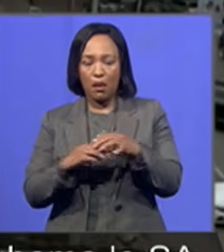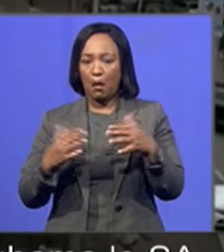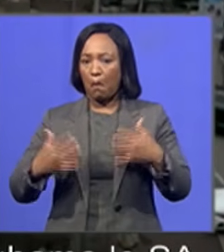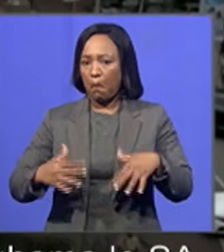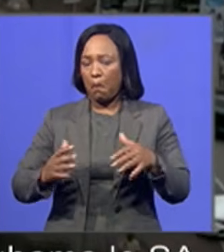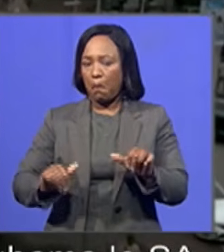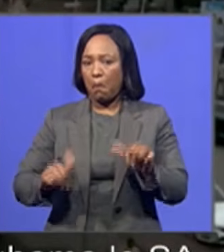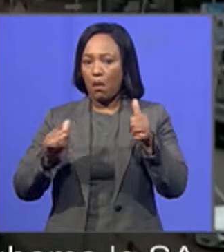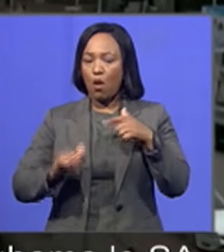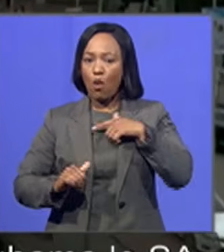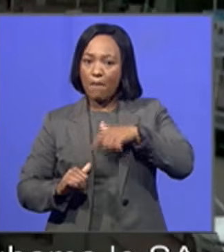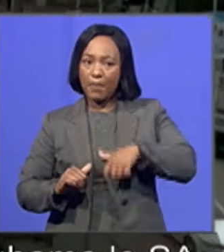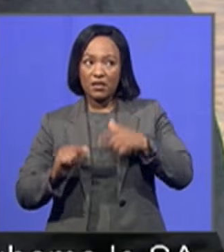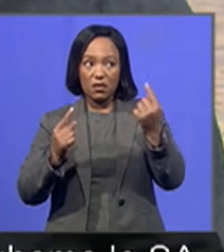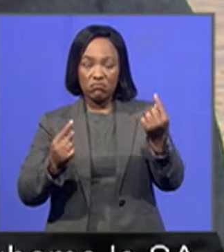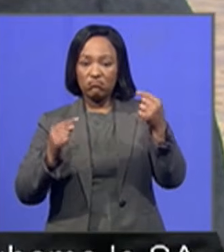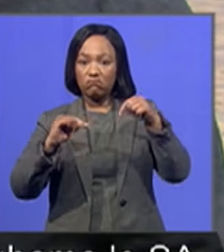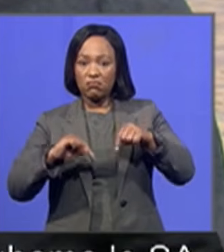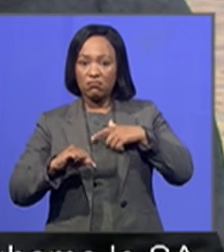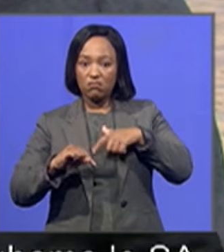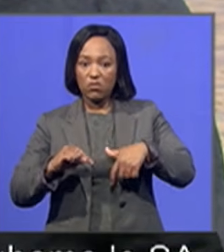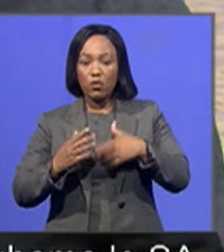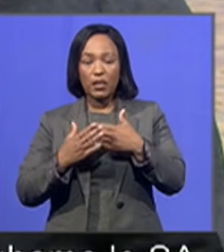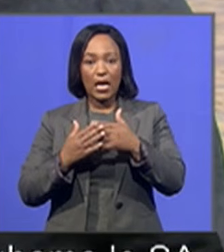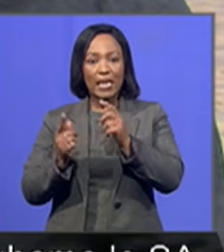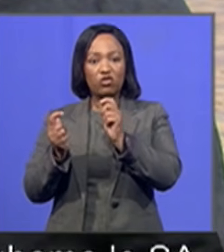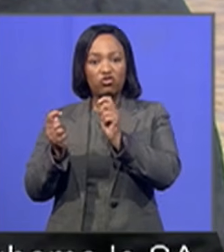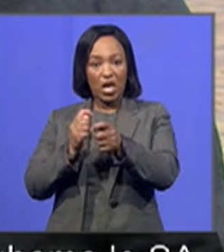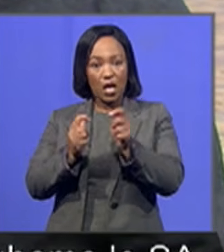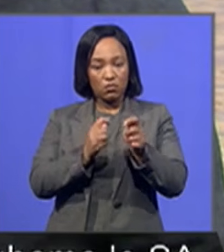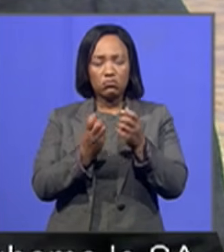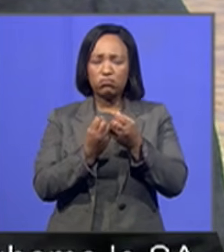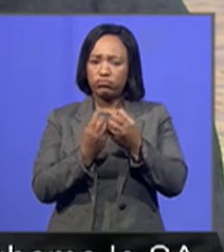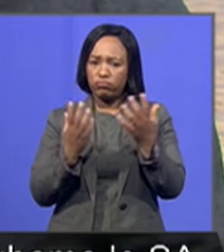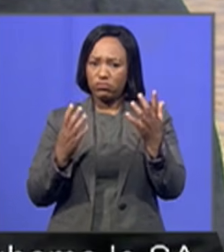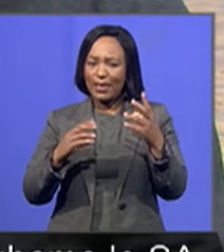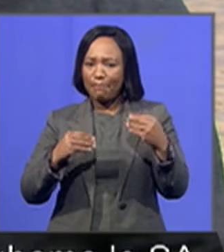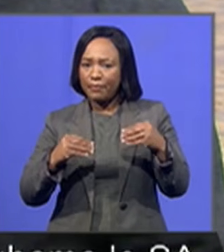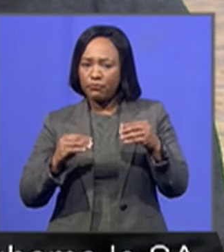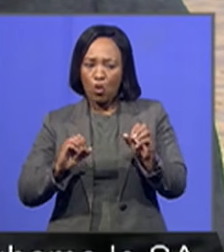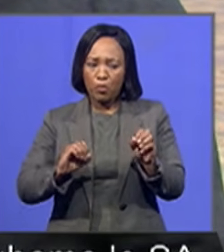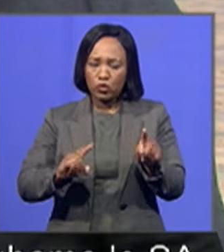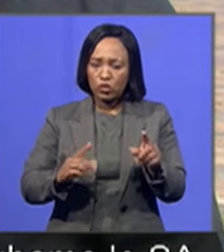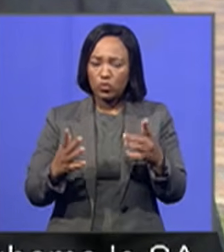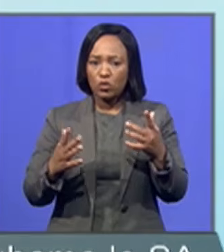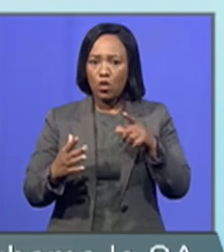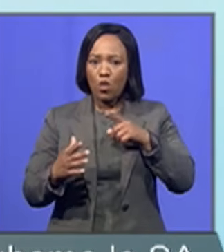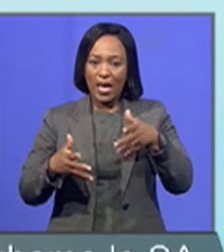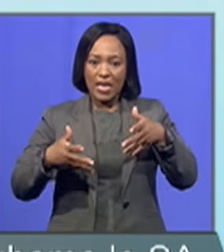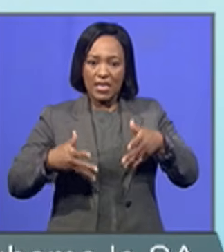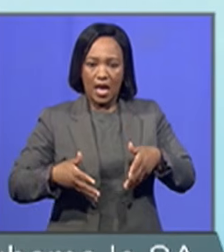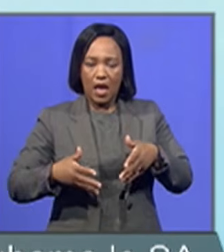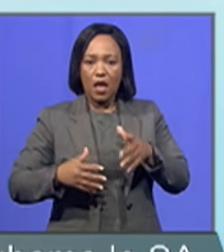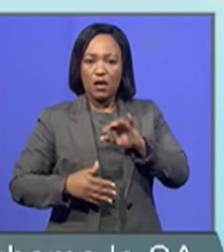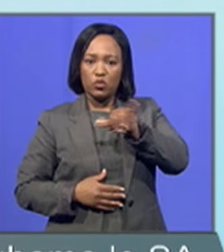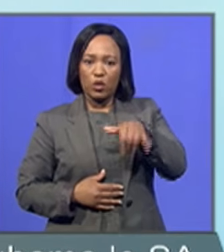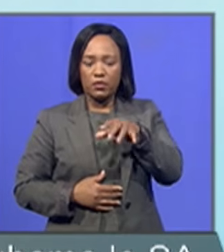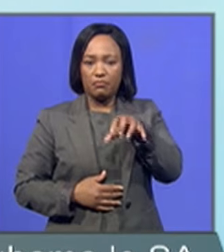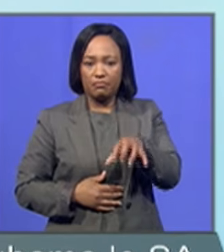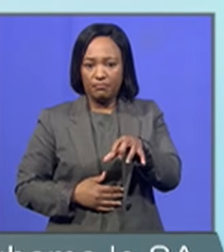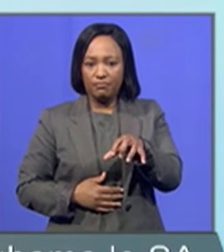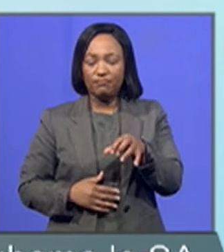coming this side. It can make a lot of change, a lot, and business opportunities like here at Egoli. Leeto lena